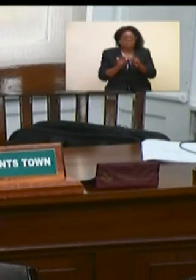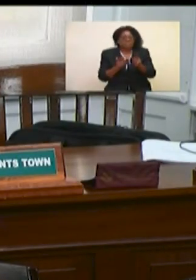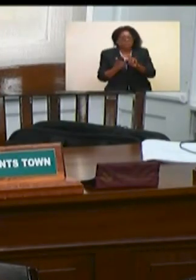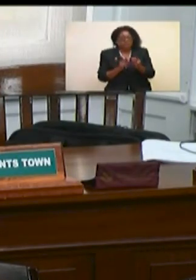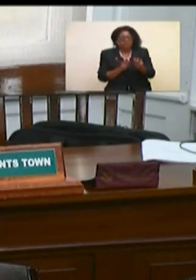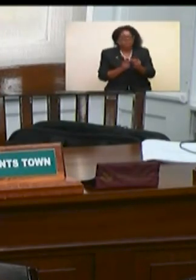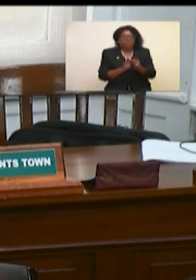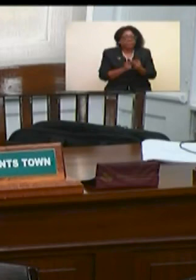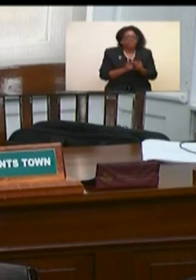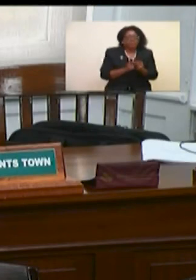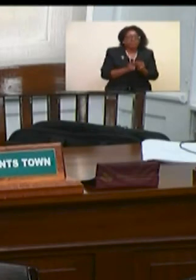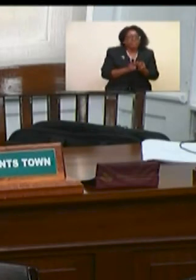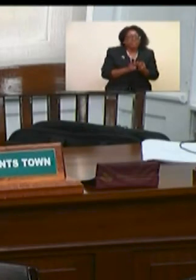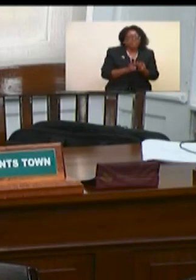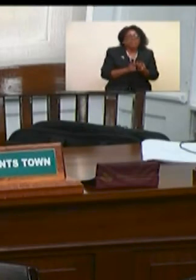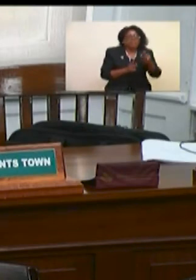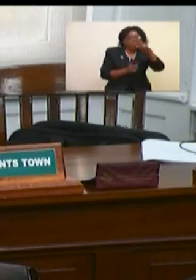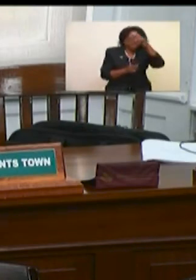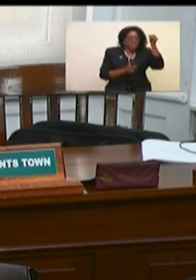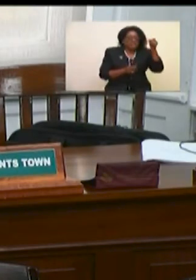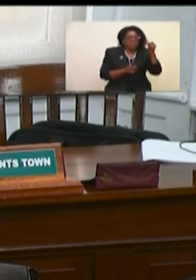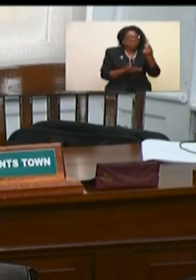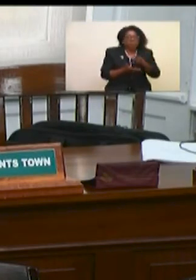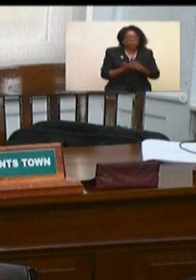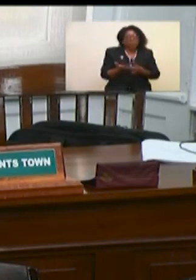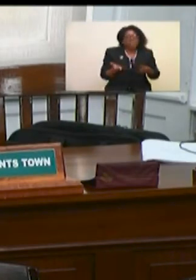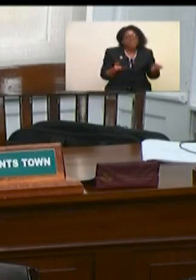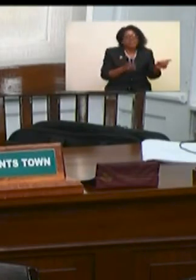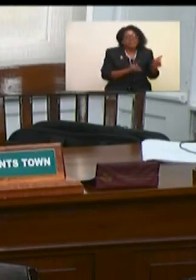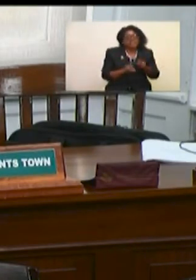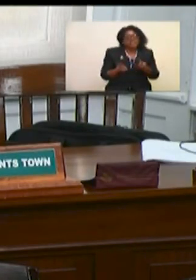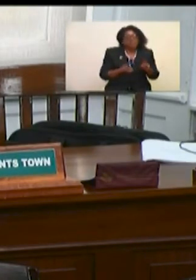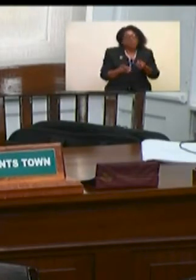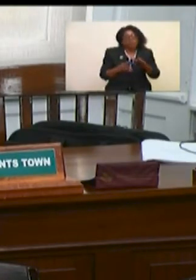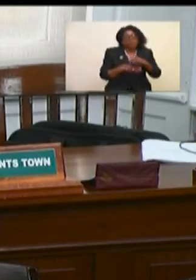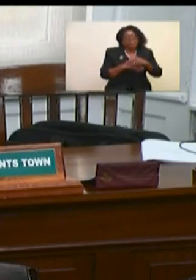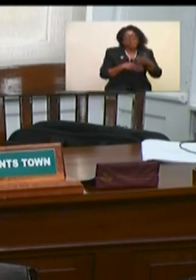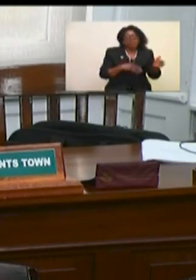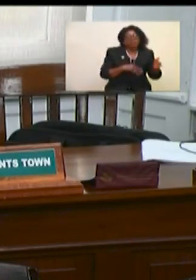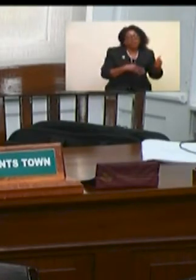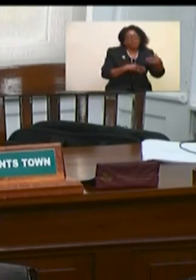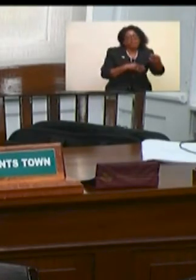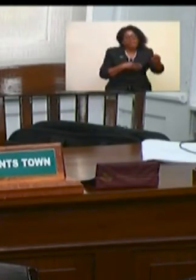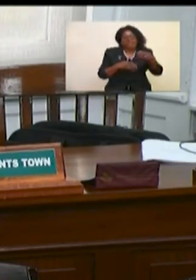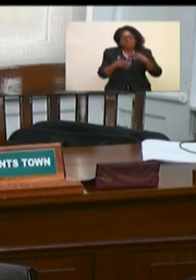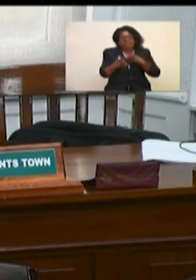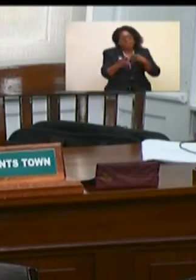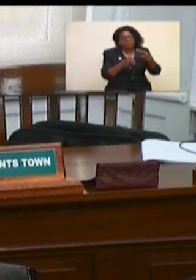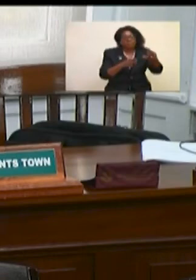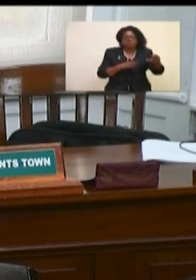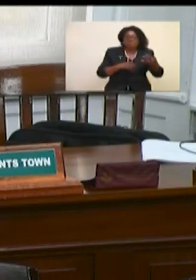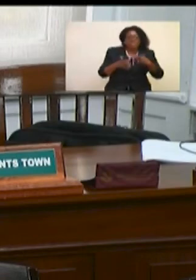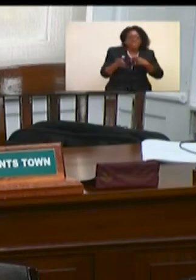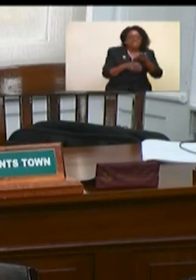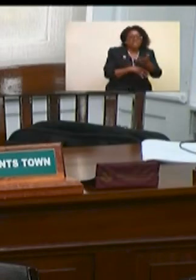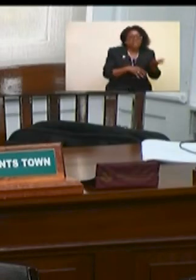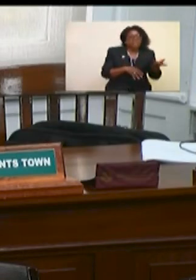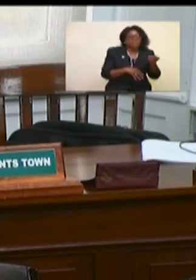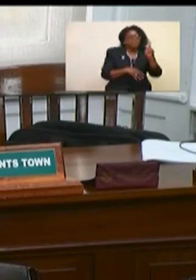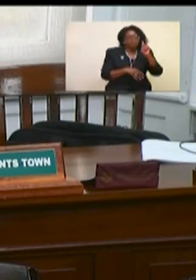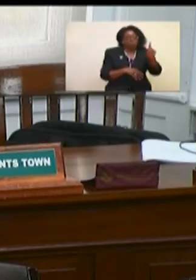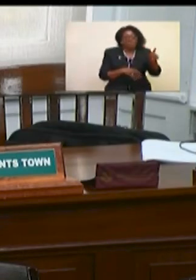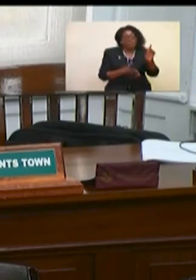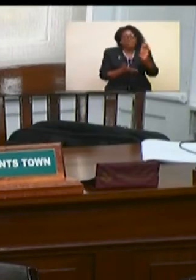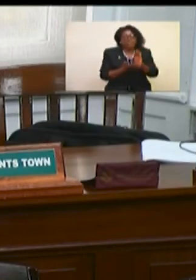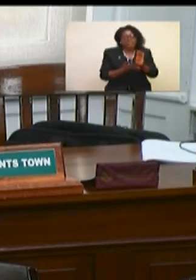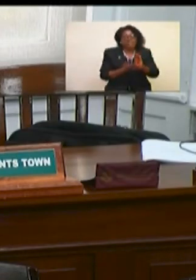and St. Salvador. And that's because it set off a back and forth that there was no $1